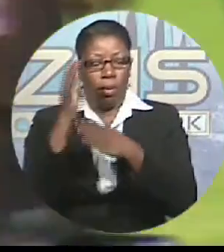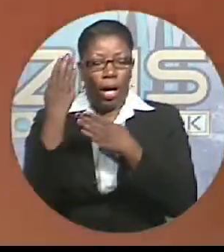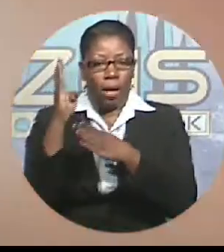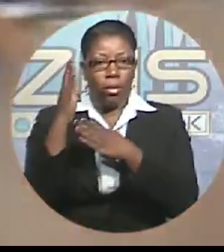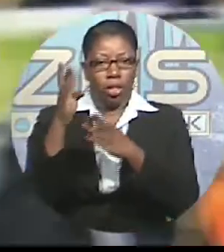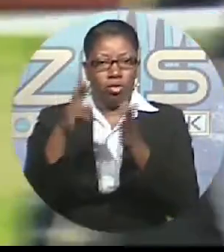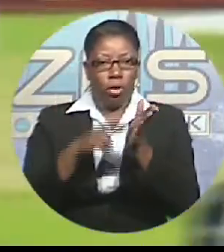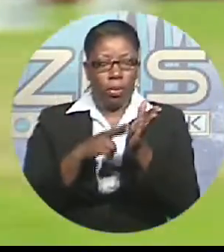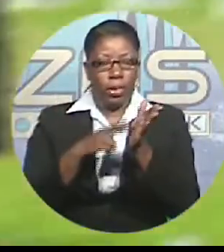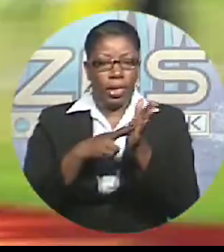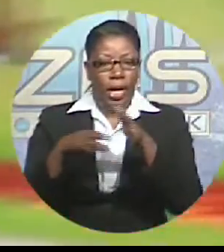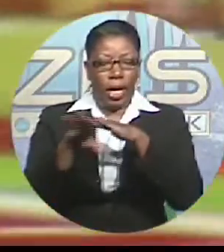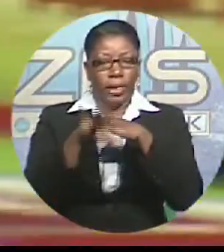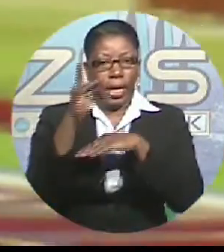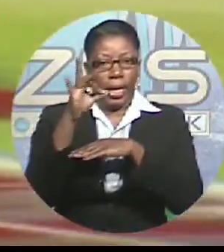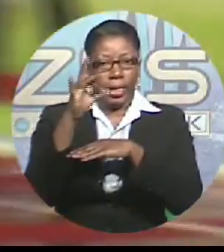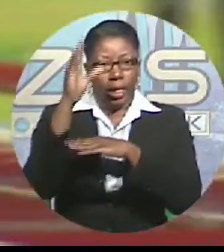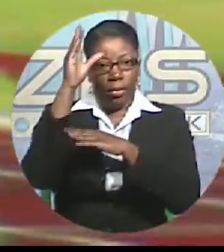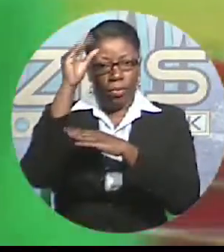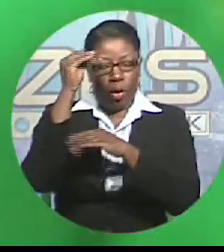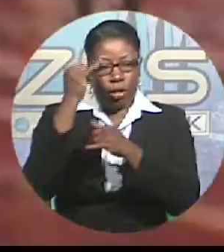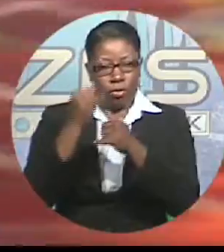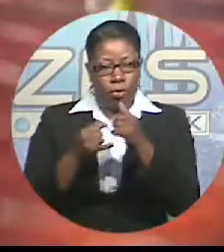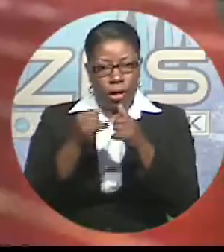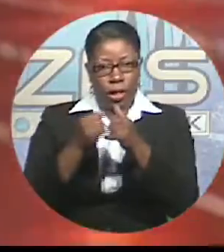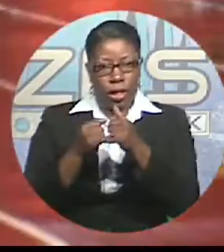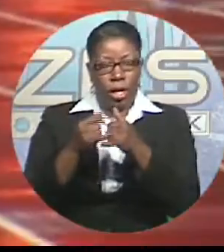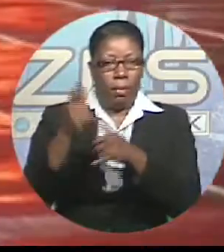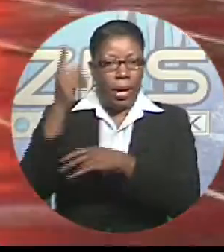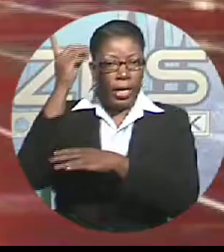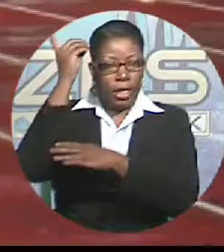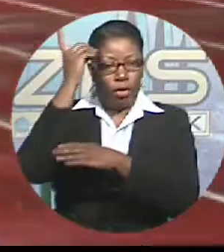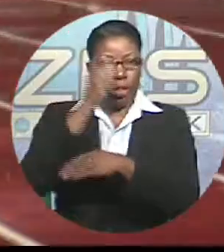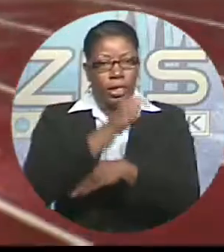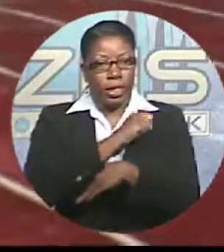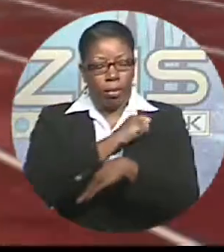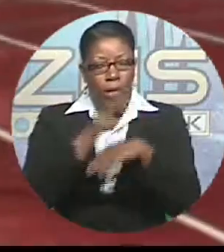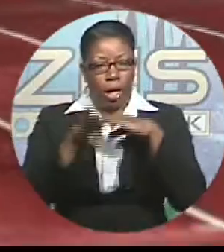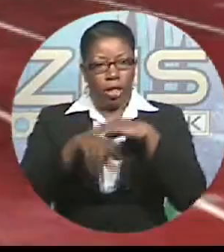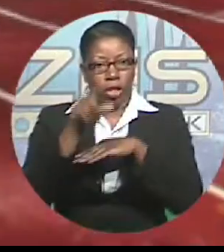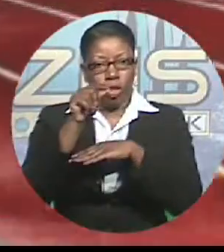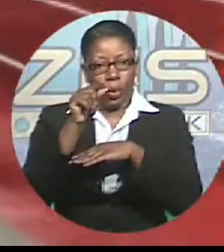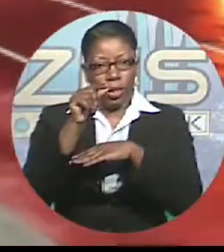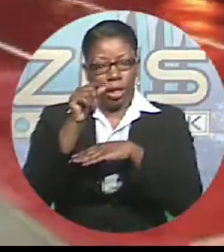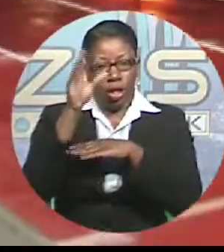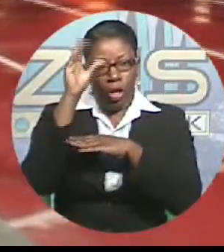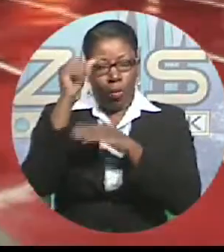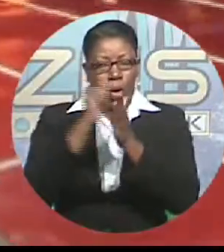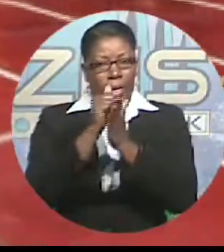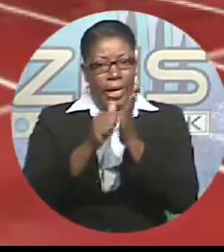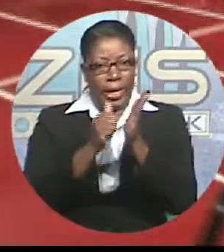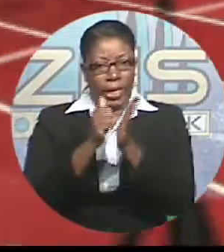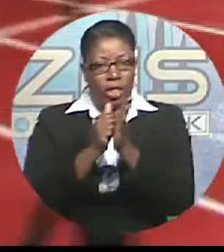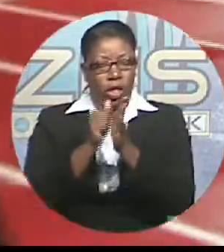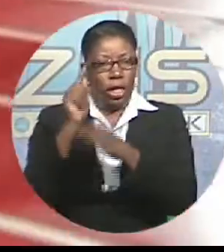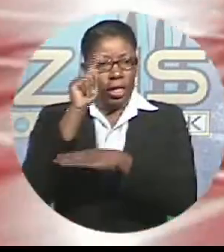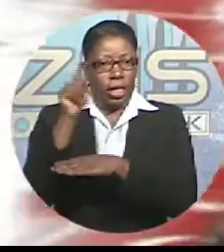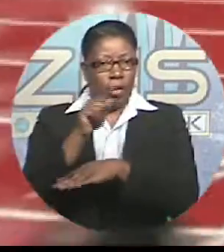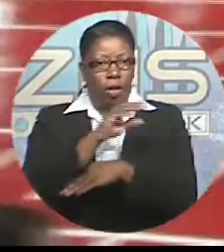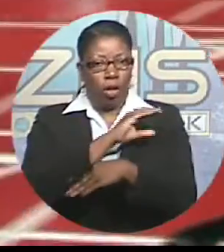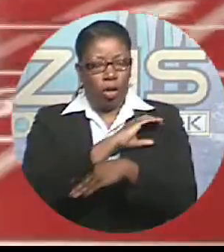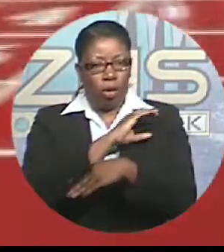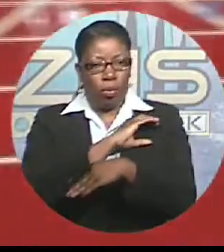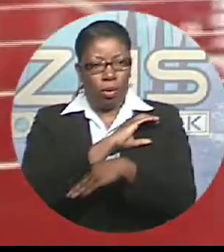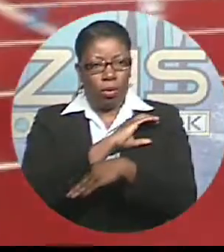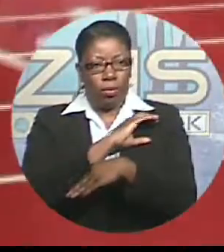was represented in the under-18 boys final by Tavonte Mott, and in the under-20 boys final, Aaron Ross and Xavier Coakley were in lanes 2